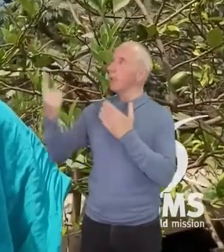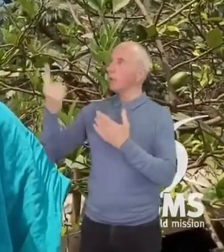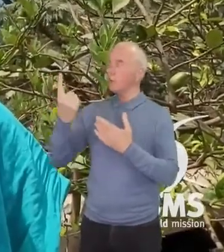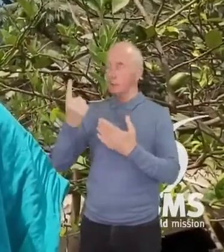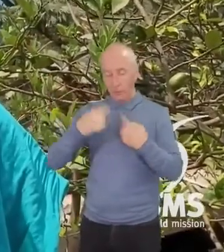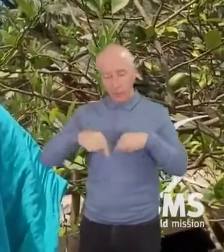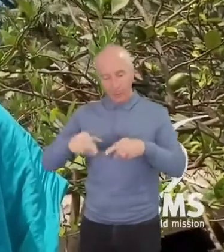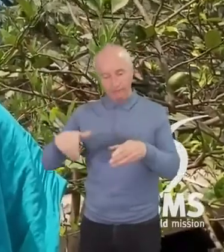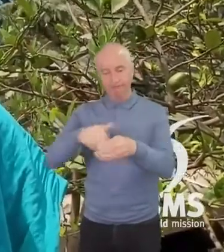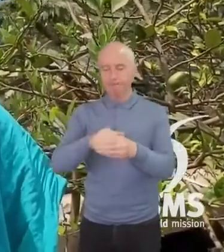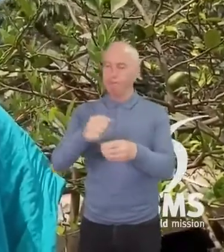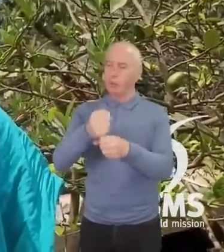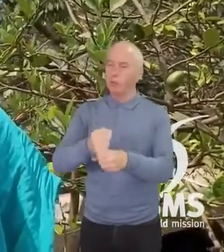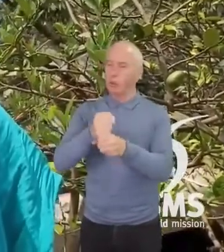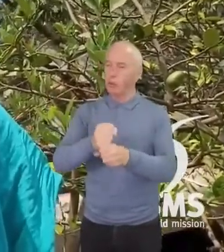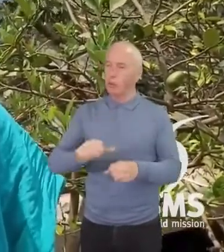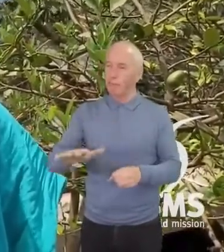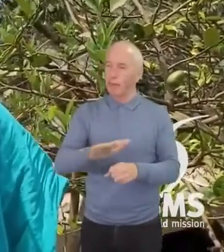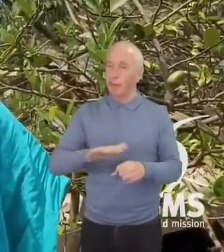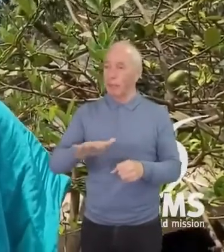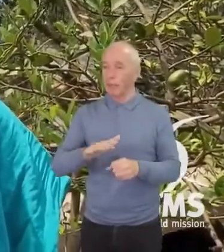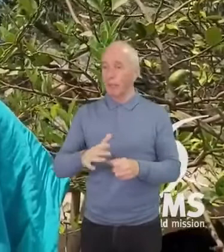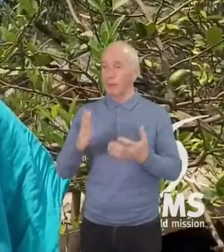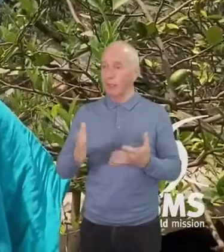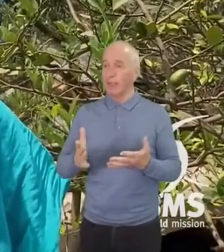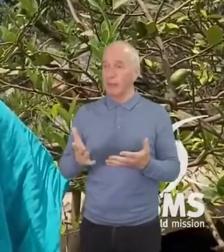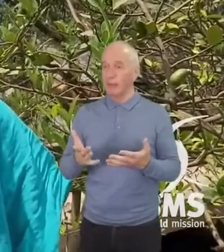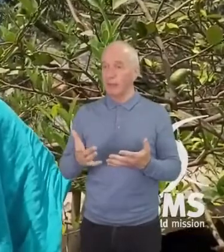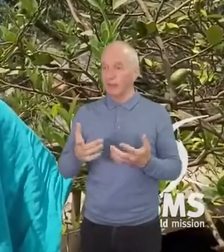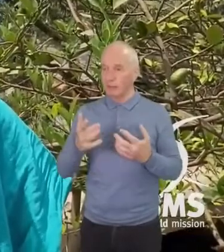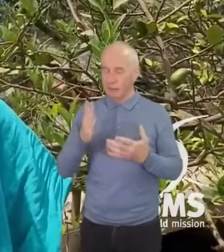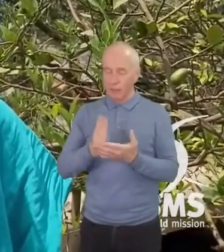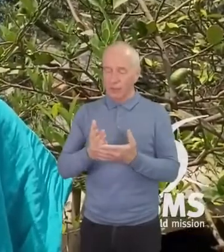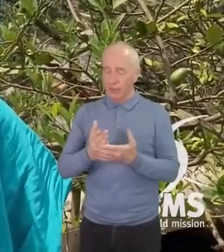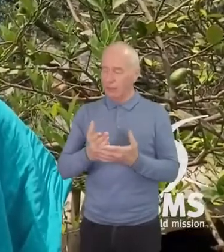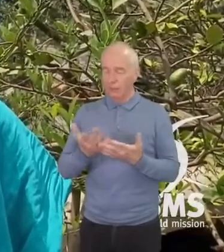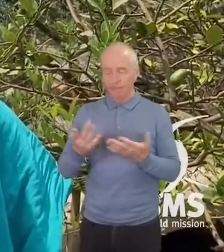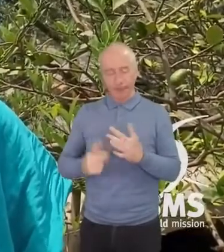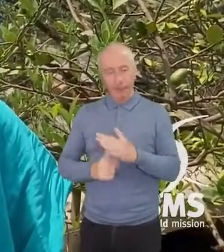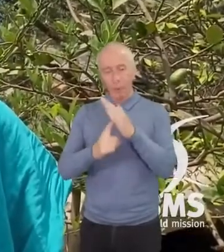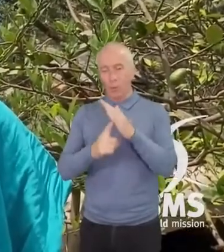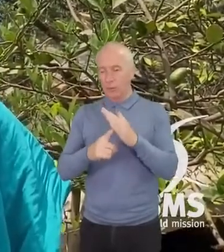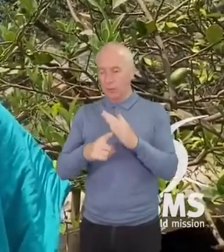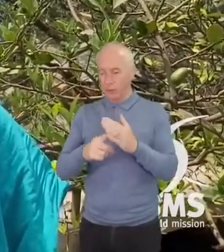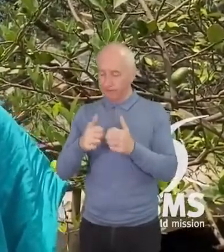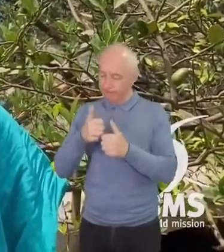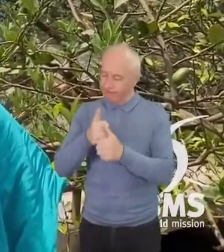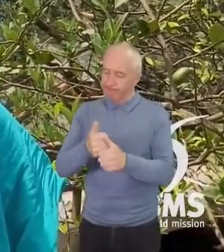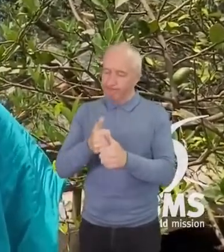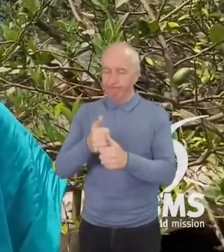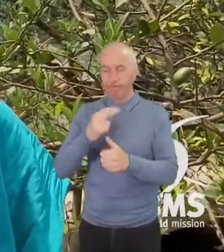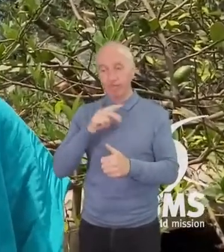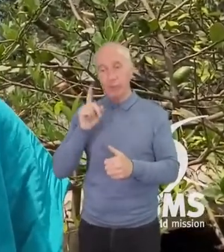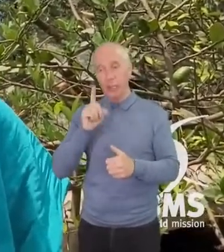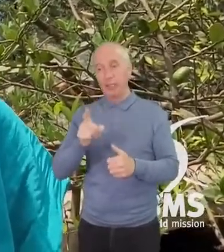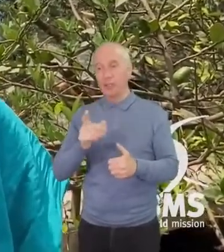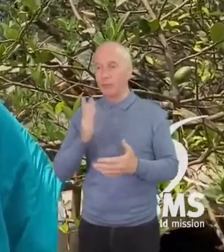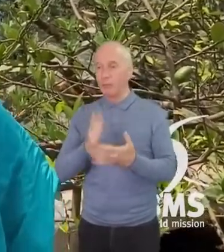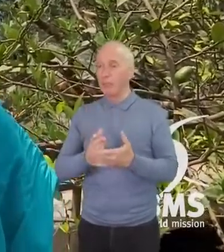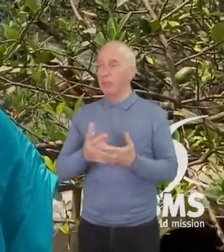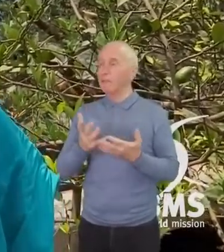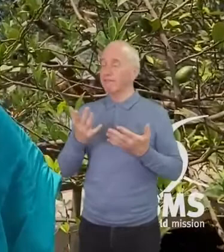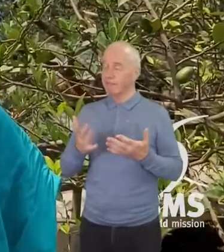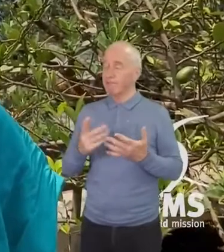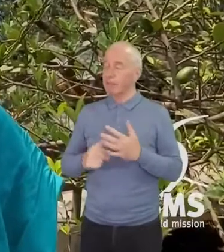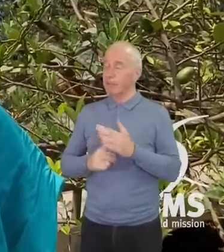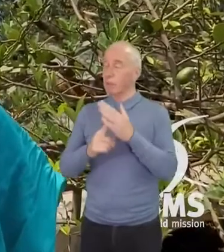where there is no room for discrimination on the basis of gender. Truly, this is good news. This